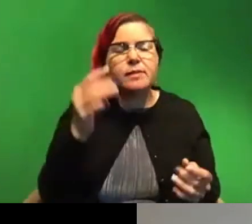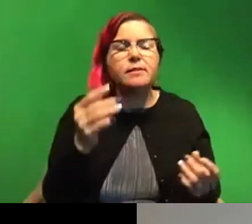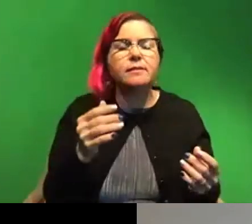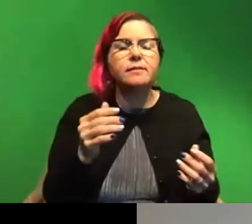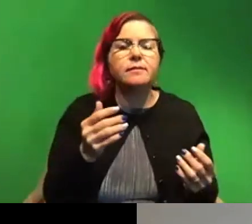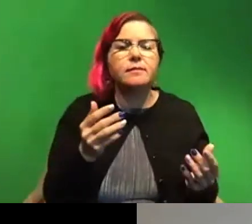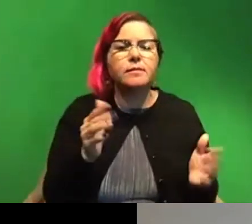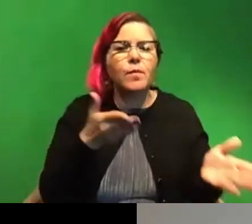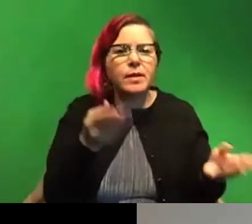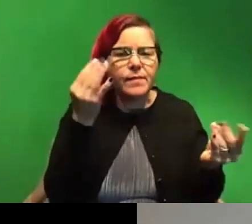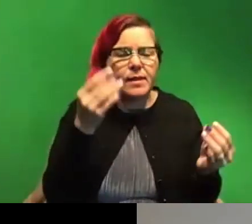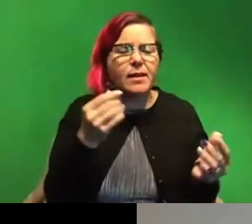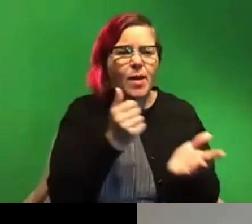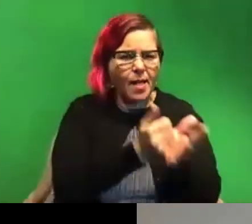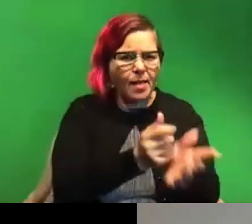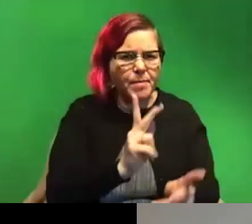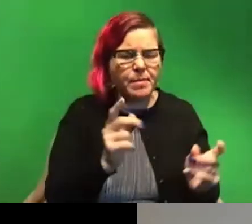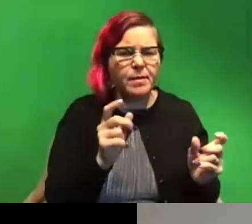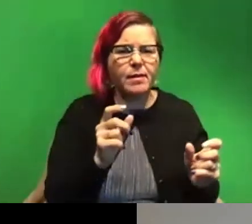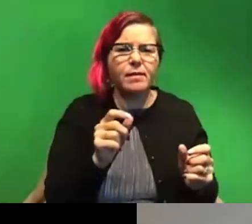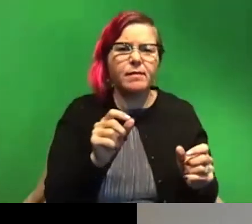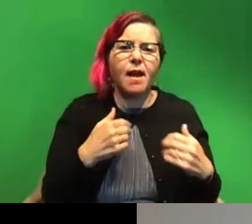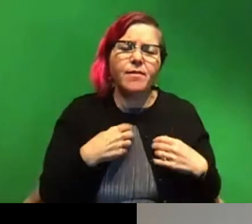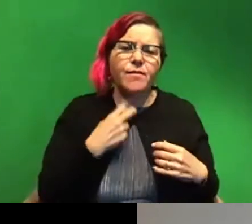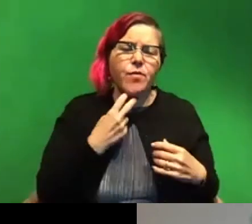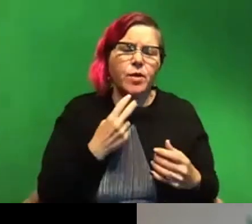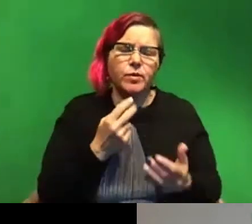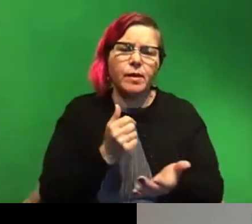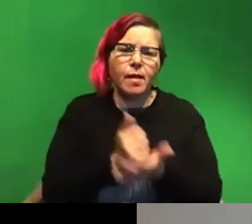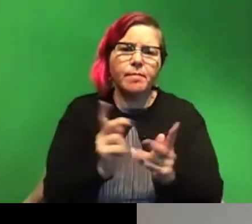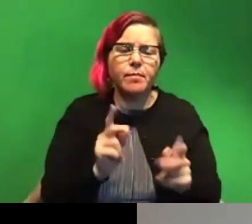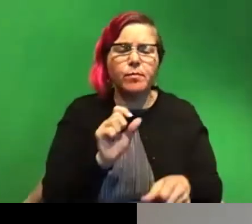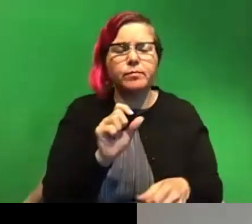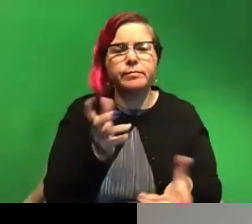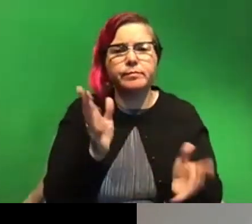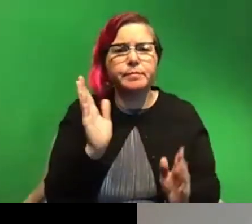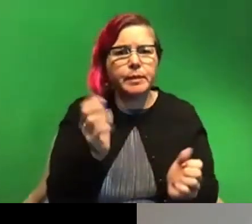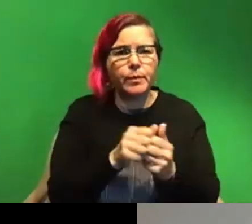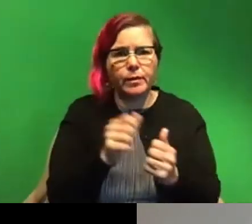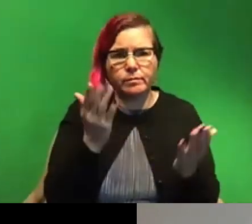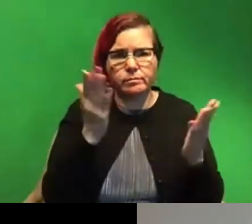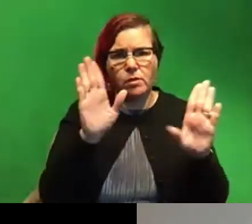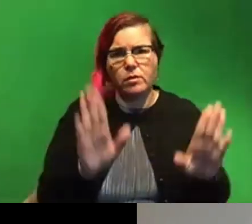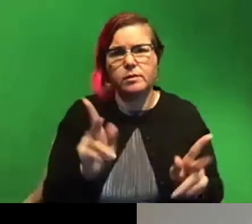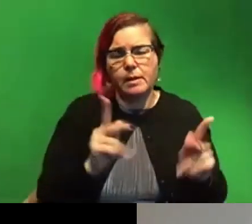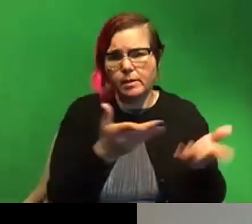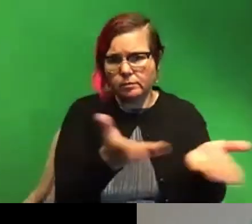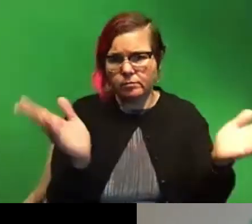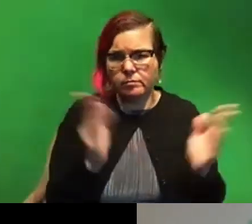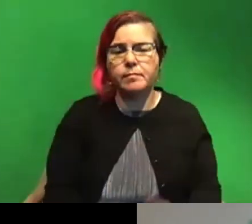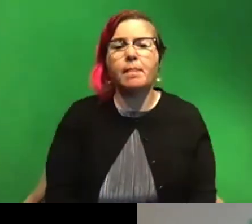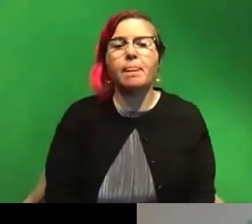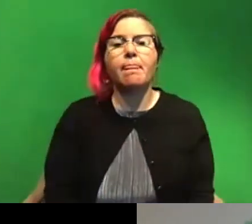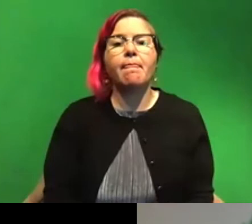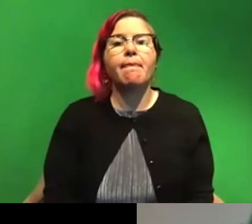people, like feeling like I have a real way to actually have a voice in helping people and speaking with awesome people like you all. But I think what's